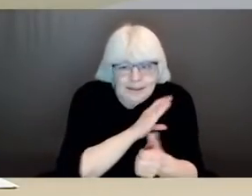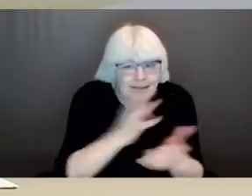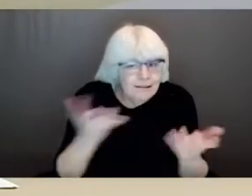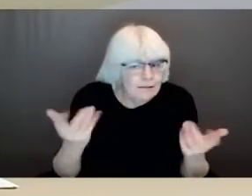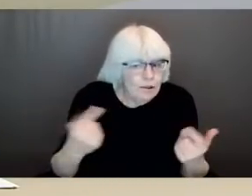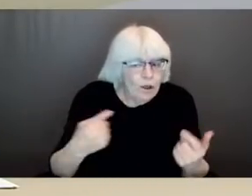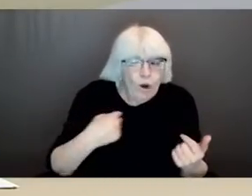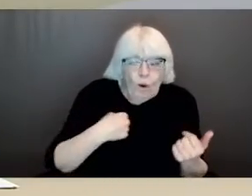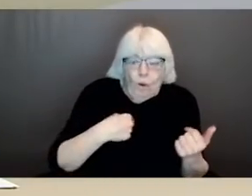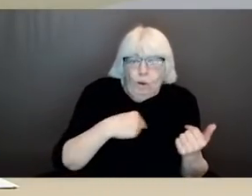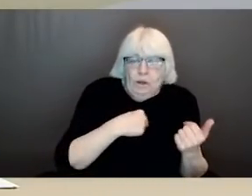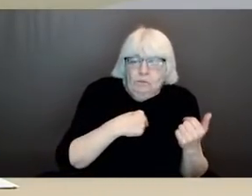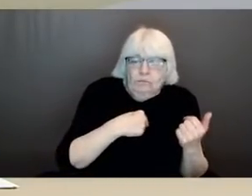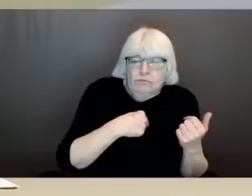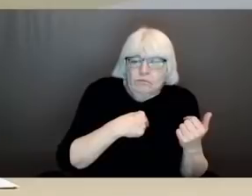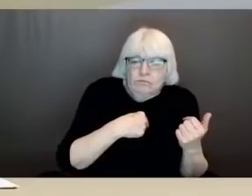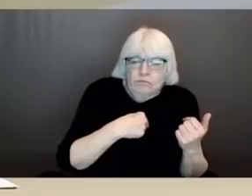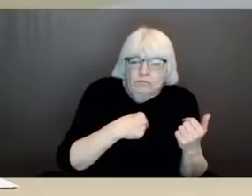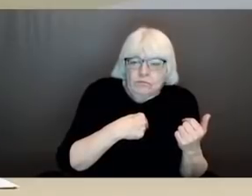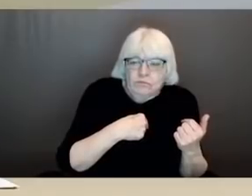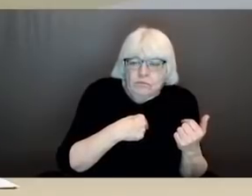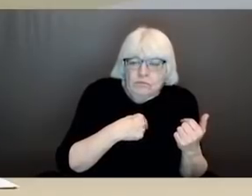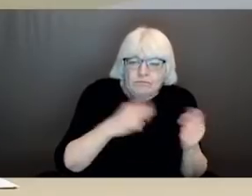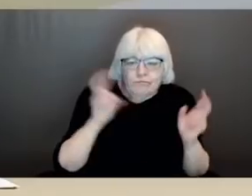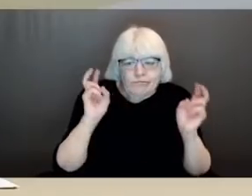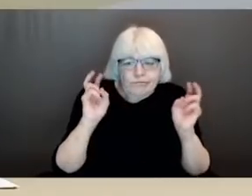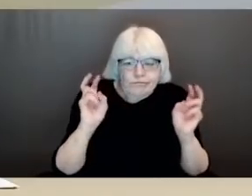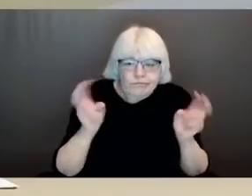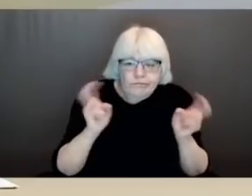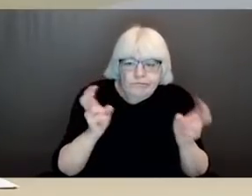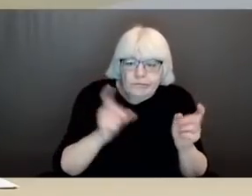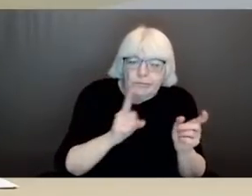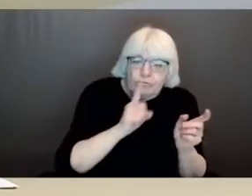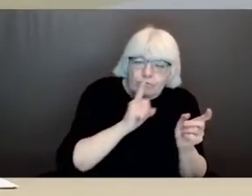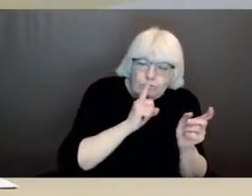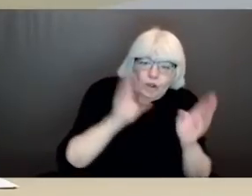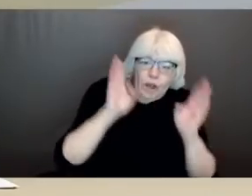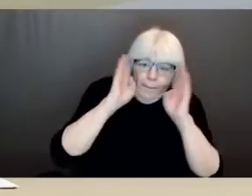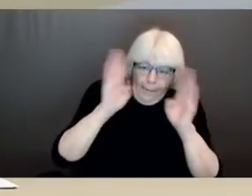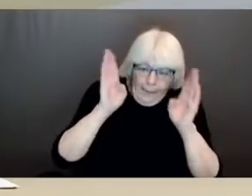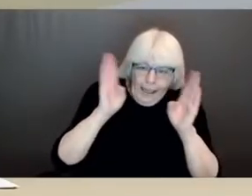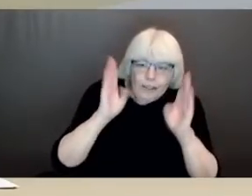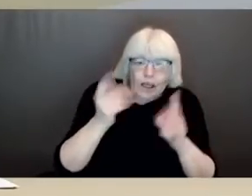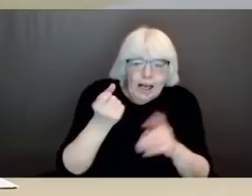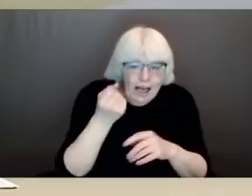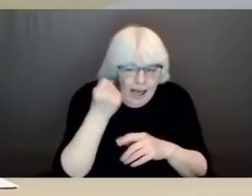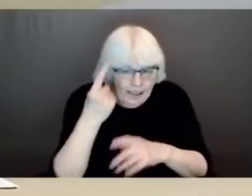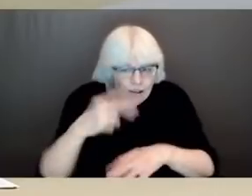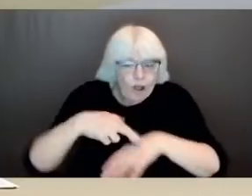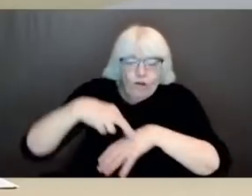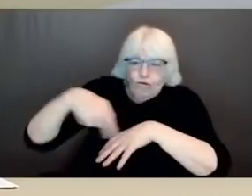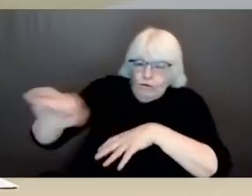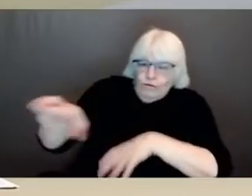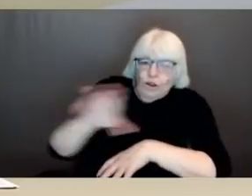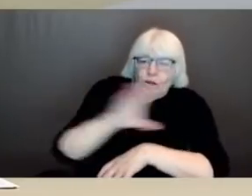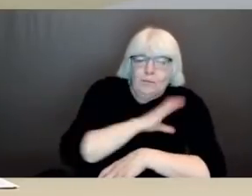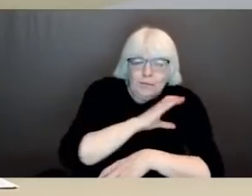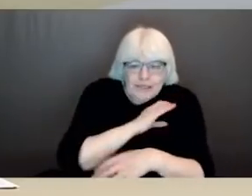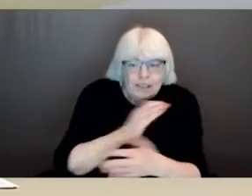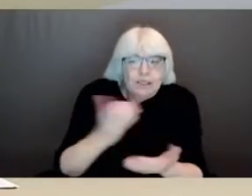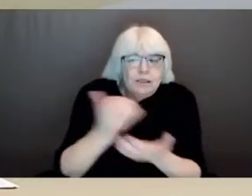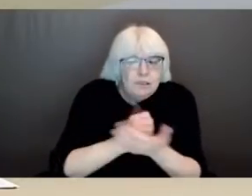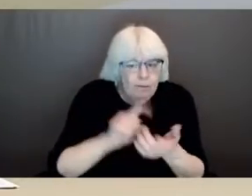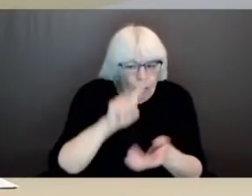not paying attention to that, but I think some of the questions really are around just wanting to make sure they're